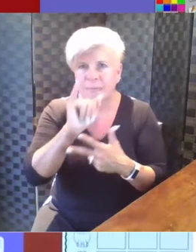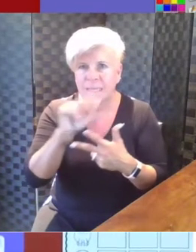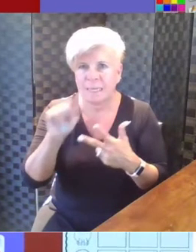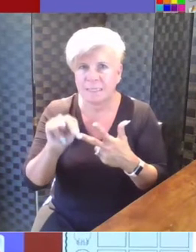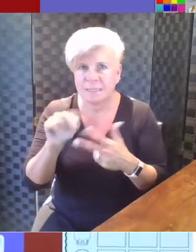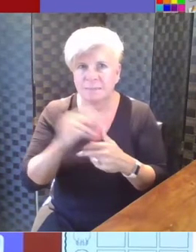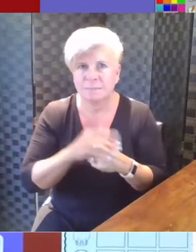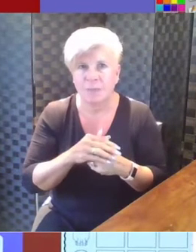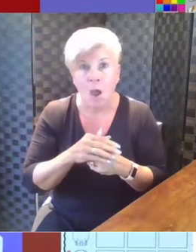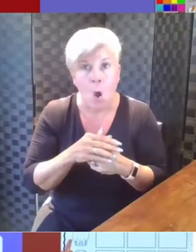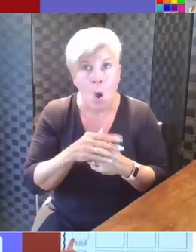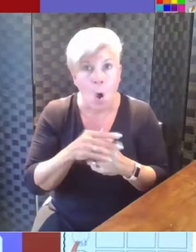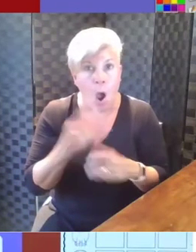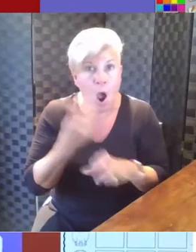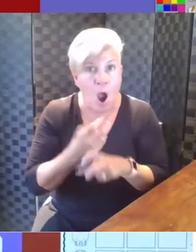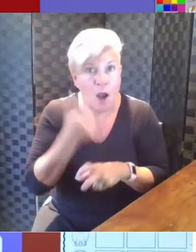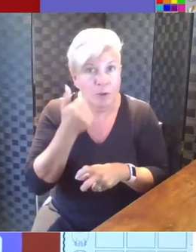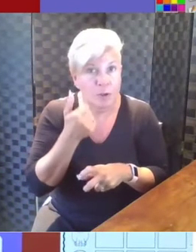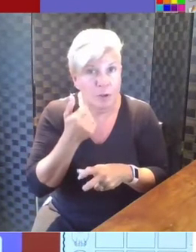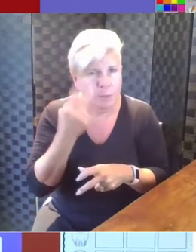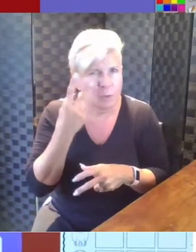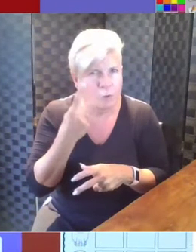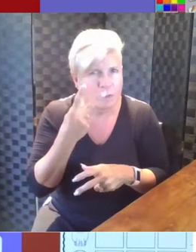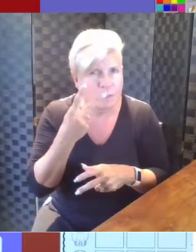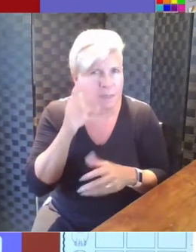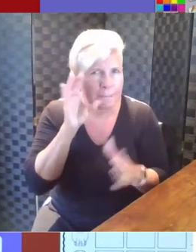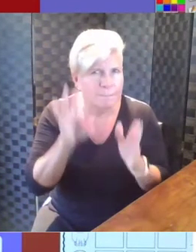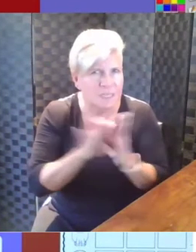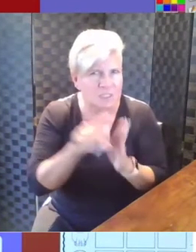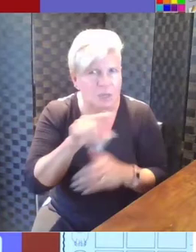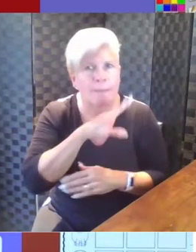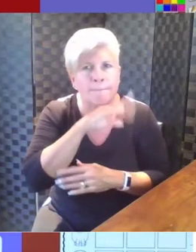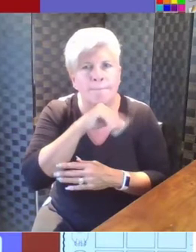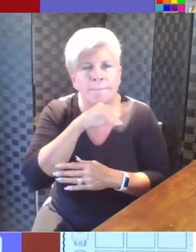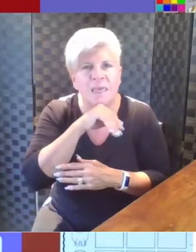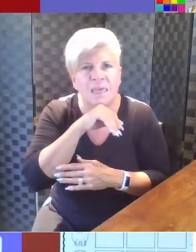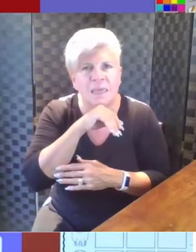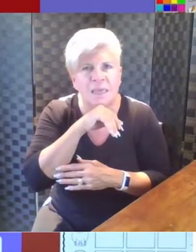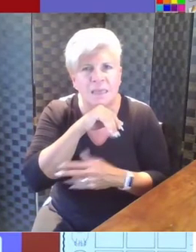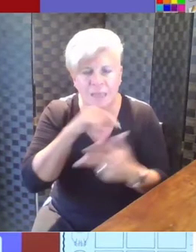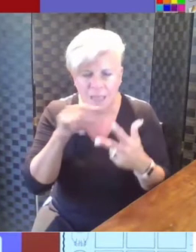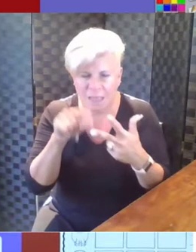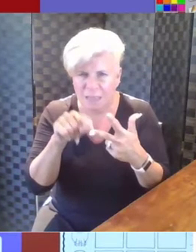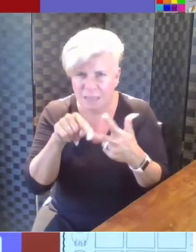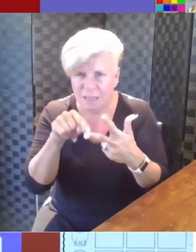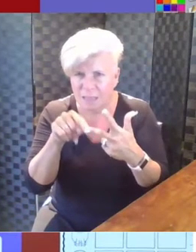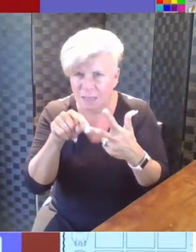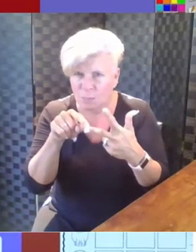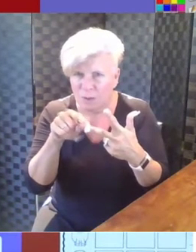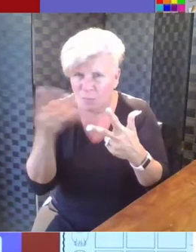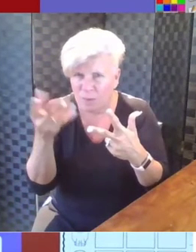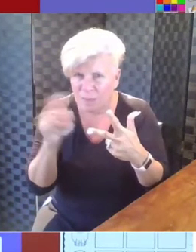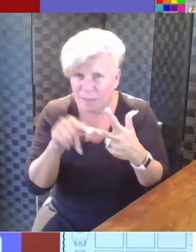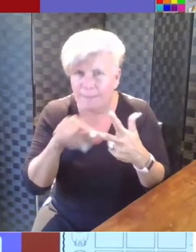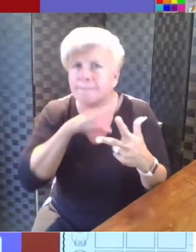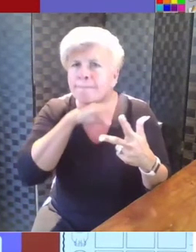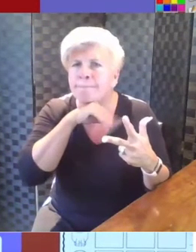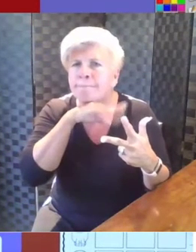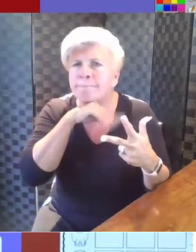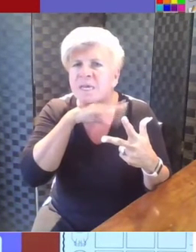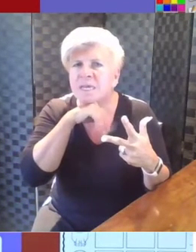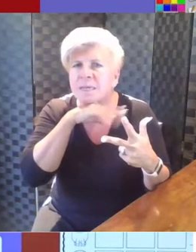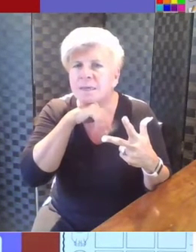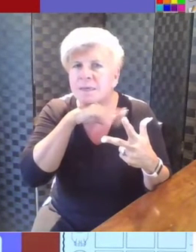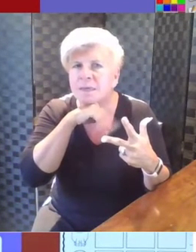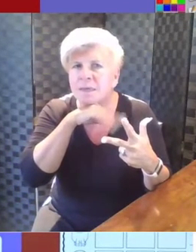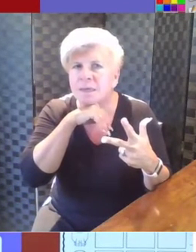Now I'm going to make it a little bit harder for you. Let's look at this word. It's pig. What's the final sound in pig?